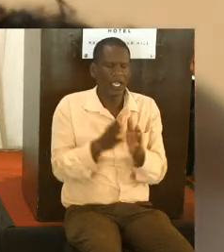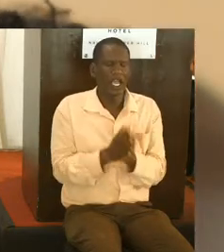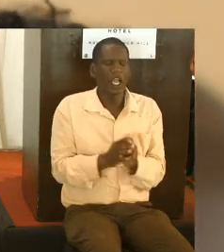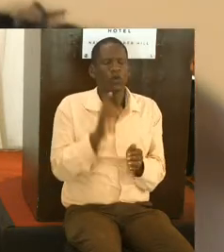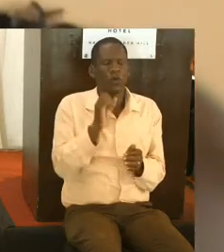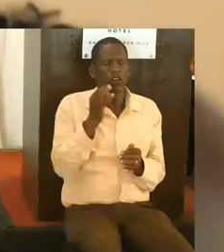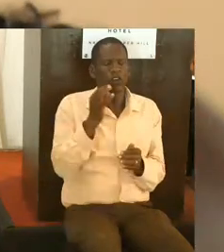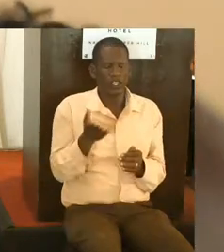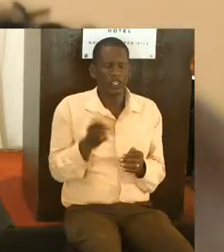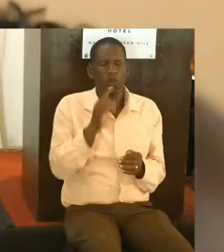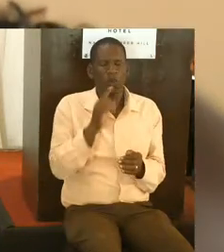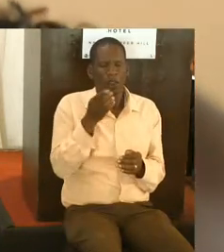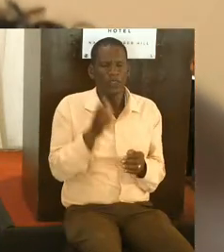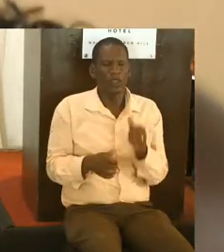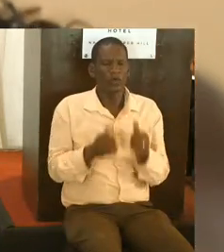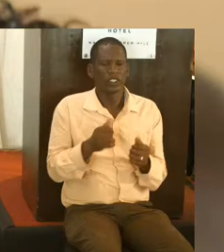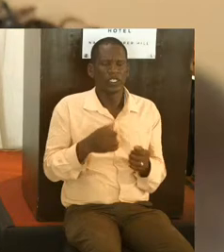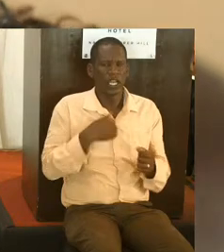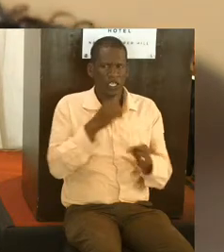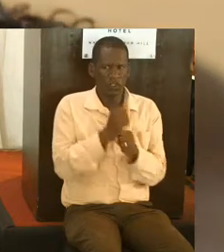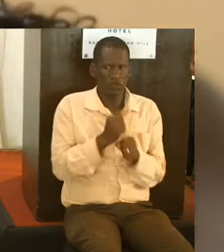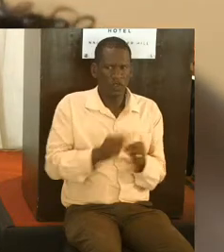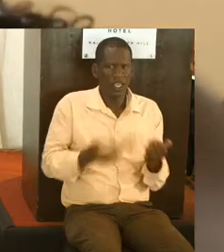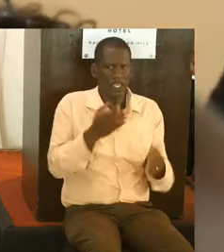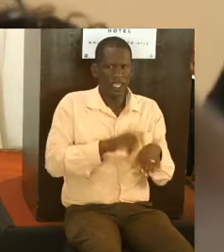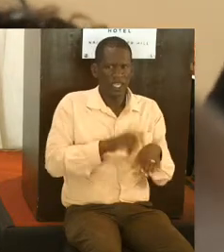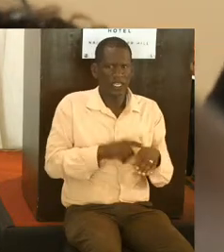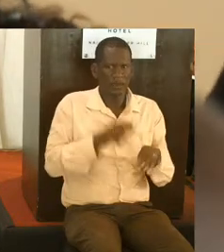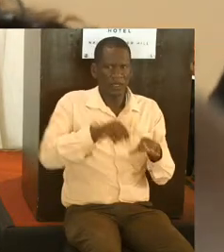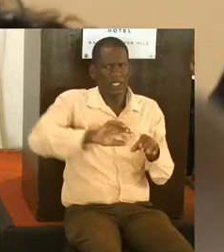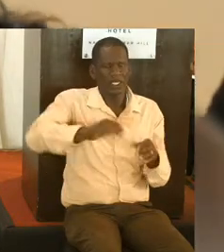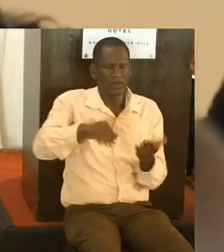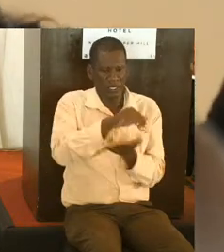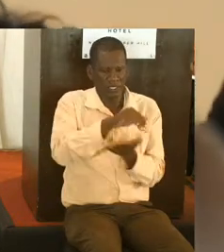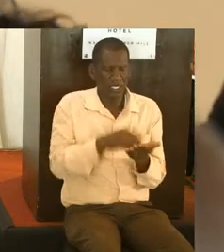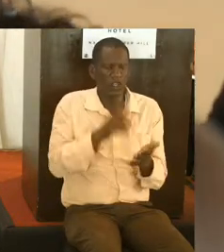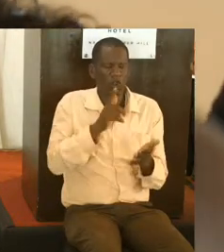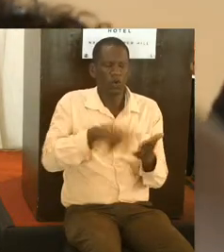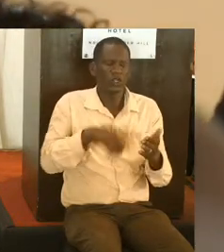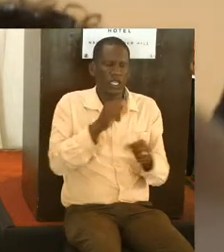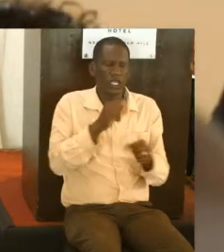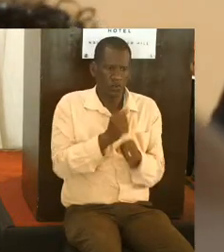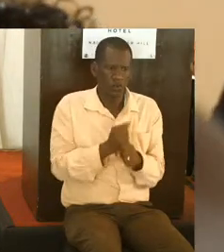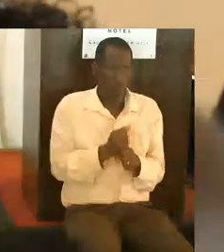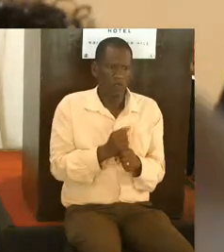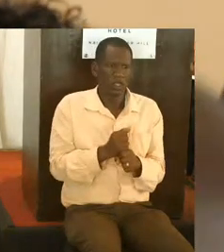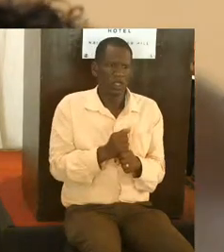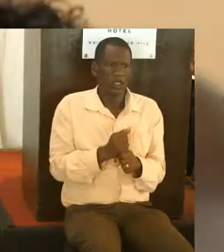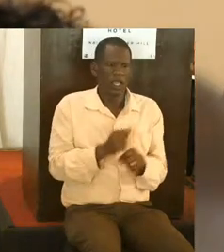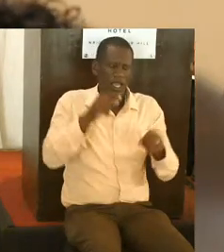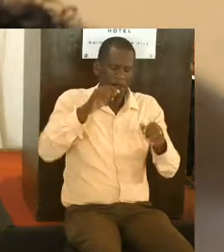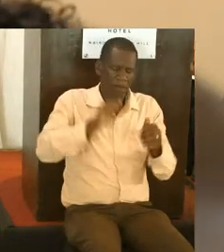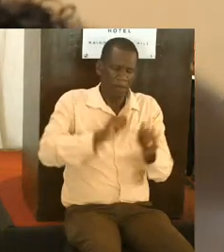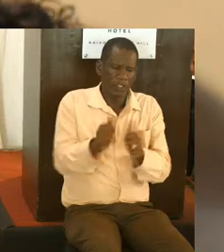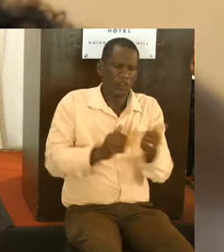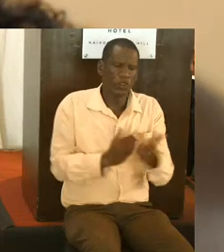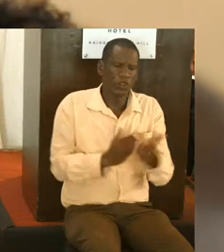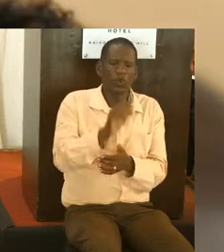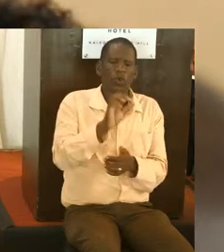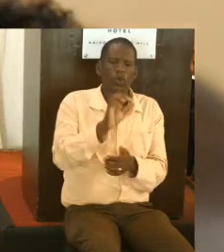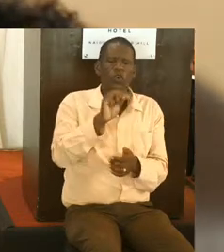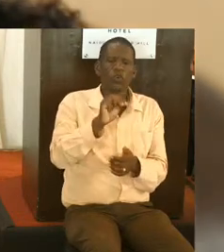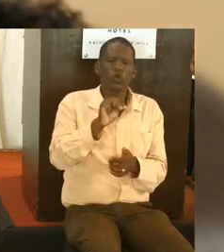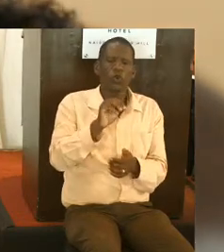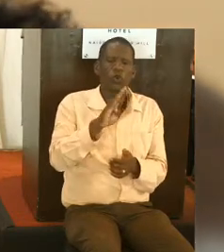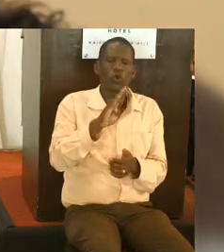one of the things I do deliberately anytime in the Town Center is to cross tomboya street